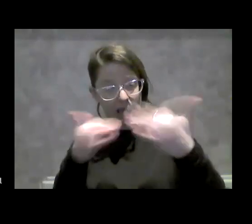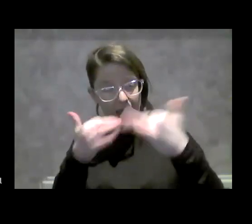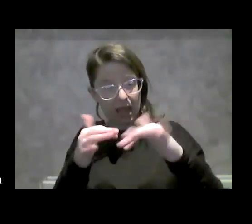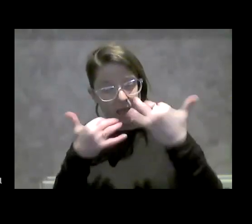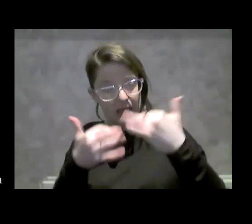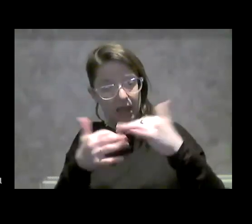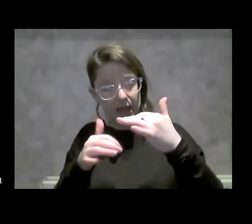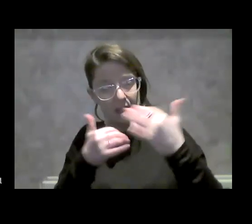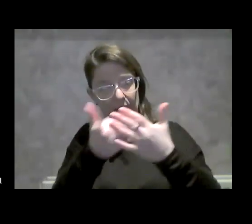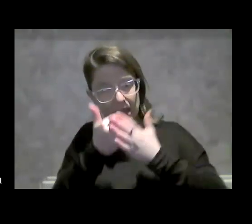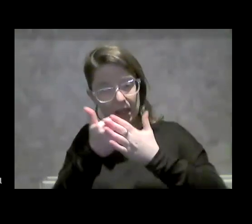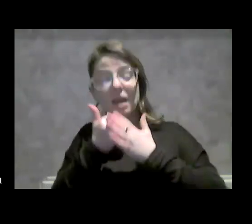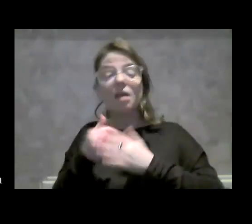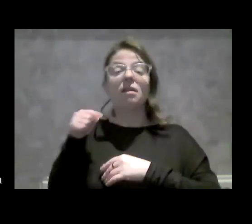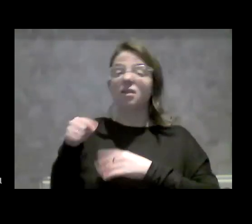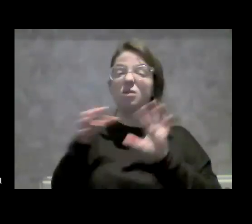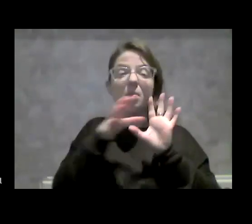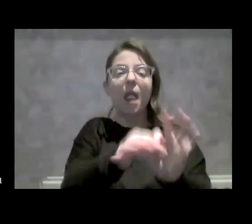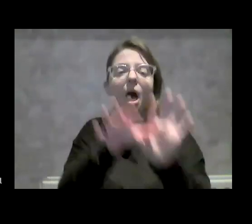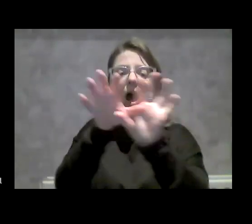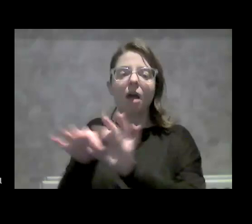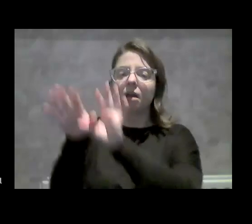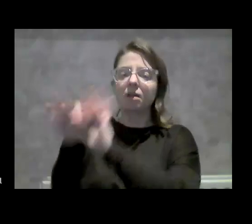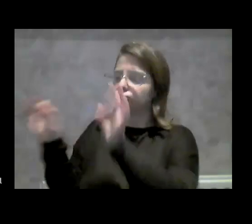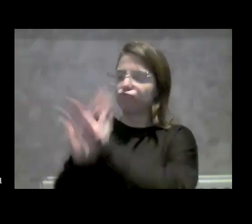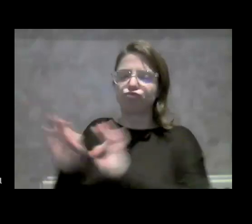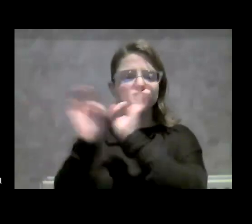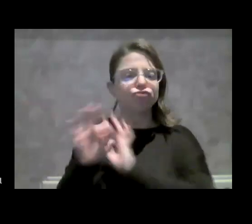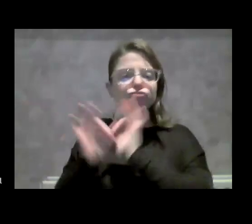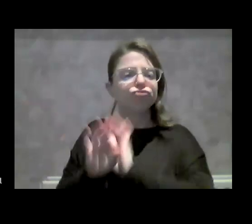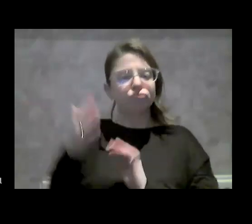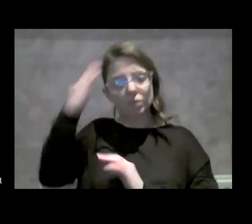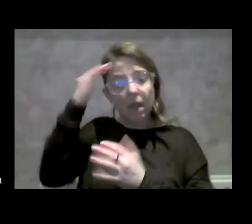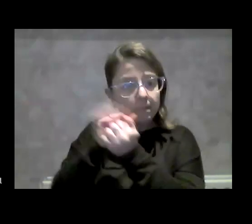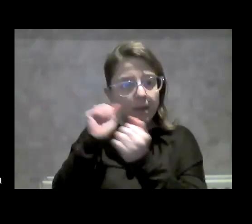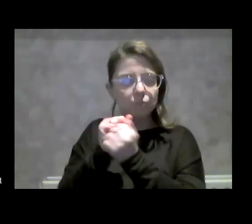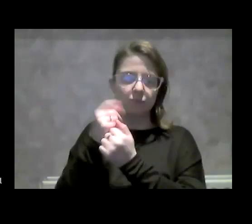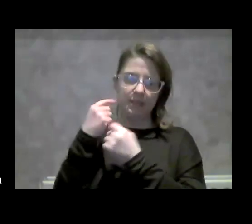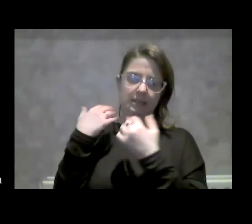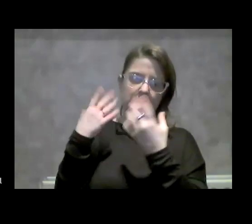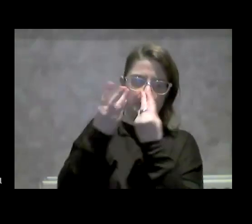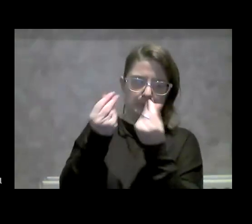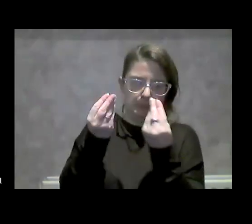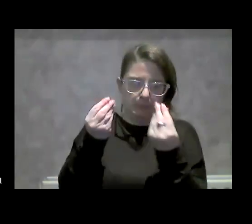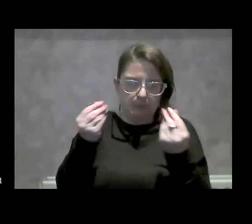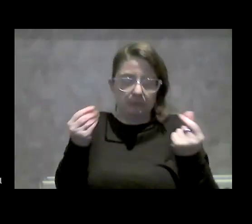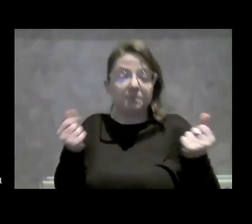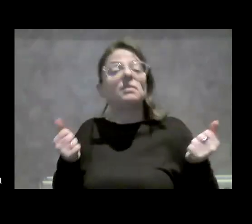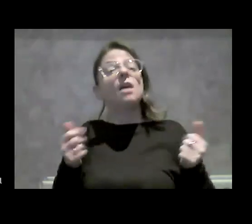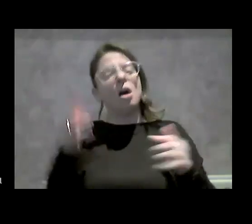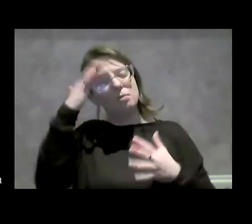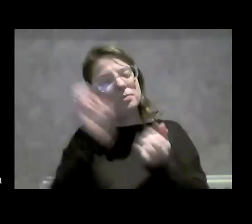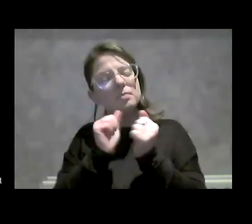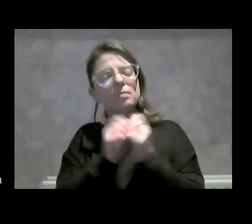held. She doesn't belong anywhere and lives in memories, colours them in green, vomits up WKD on the walls